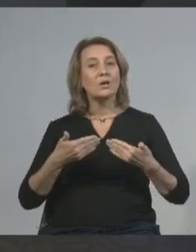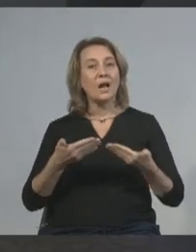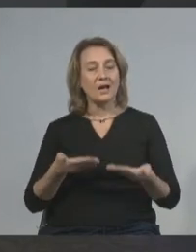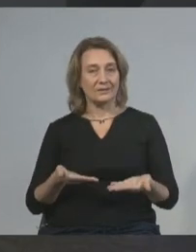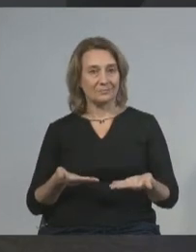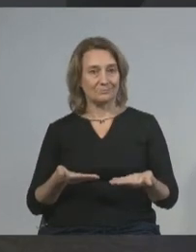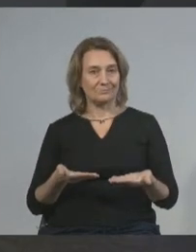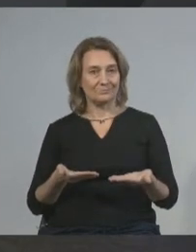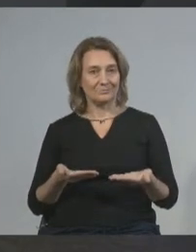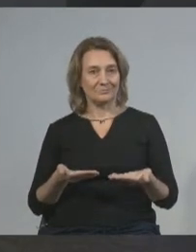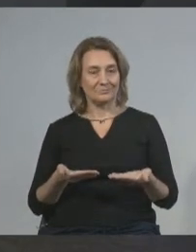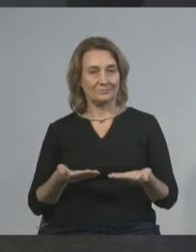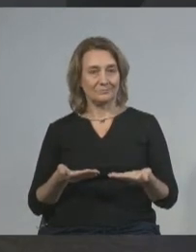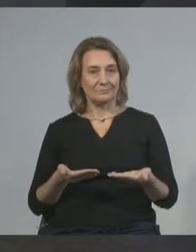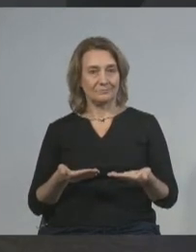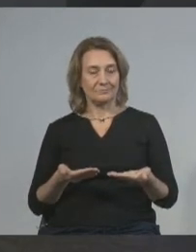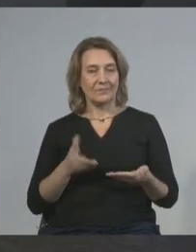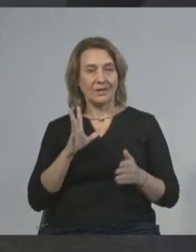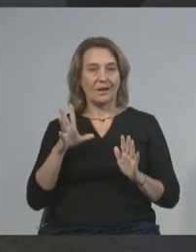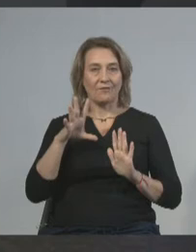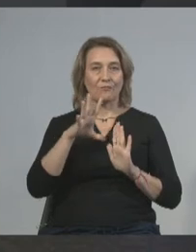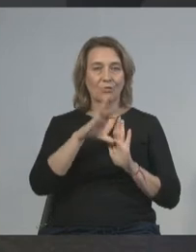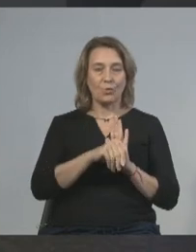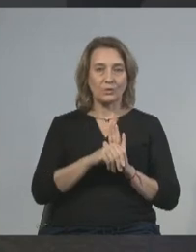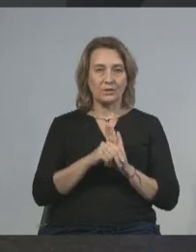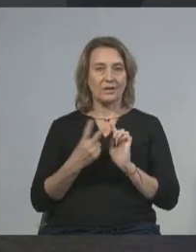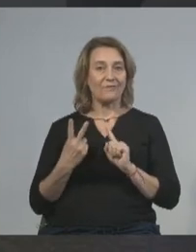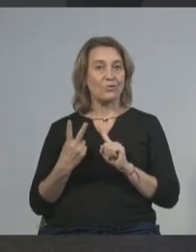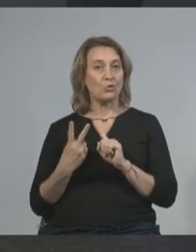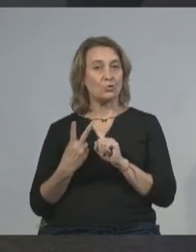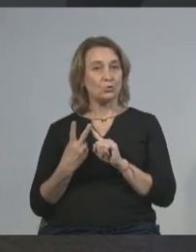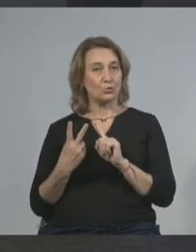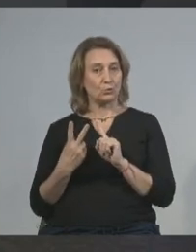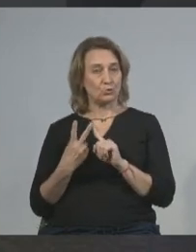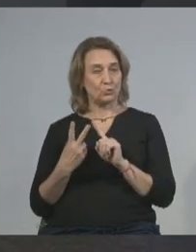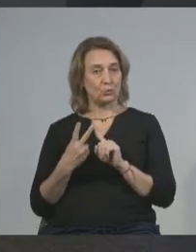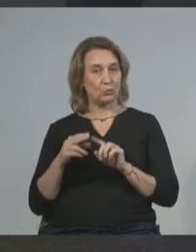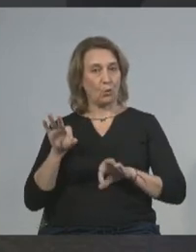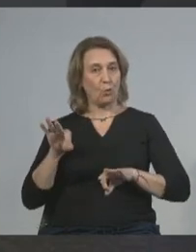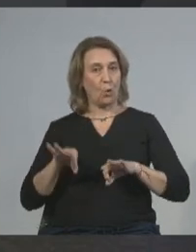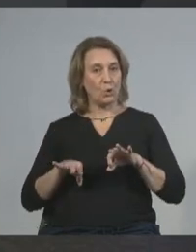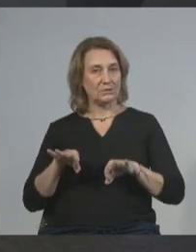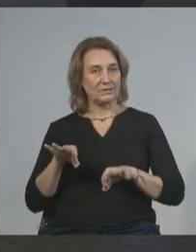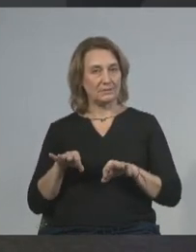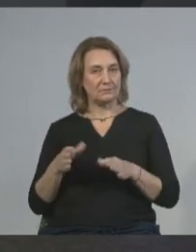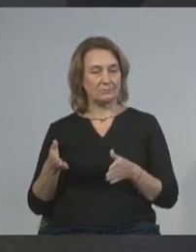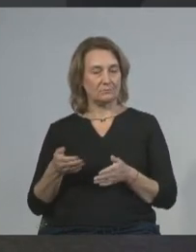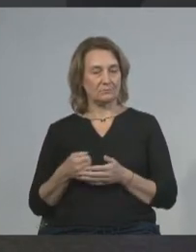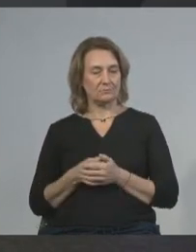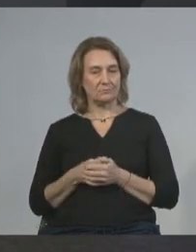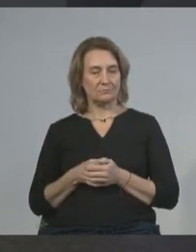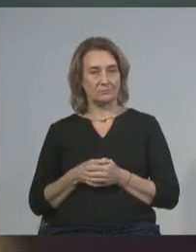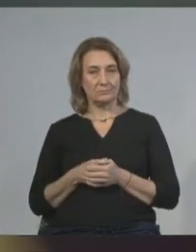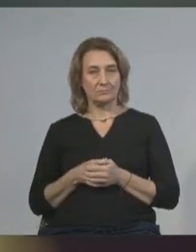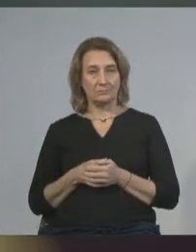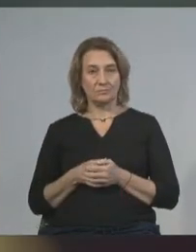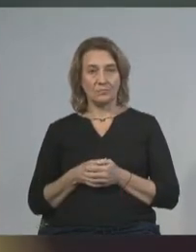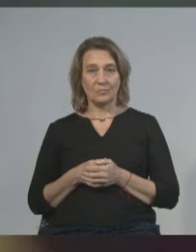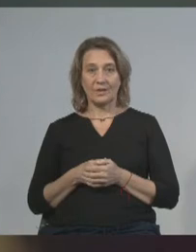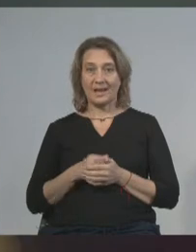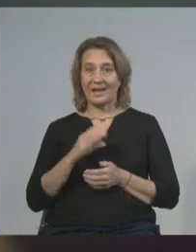give the recommendations or advice to the regional media managers how on how they ought to enter